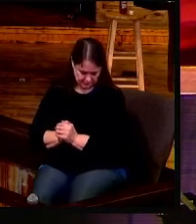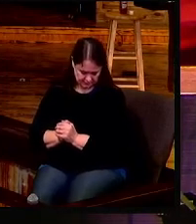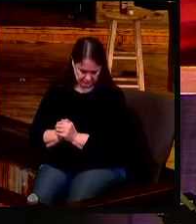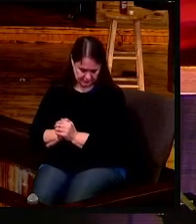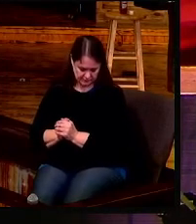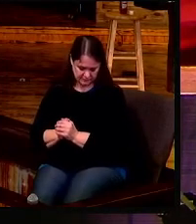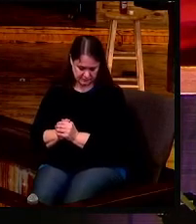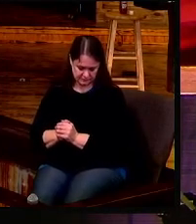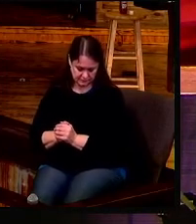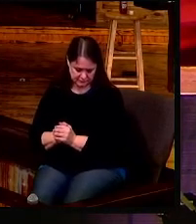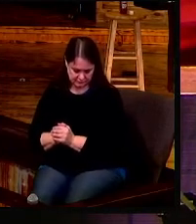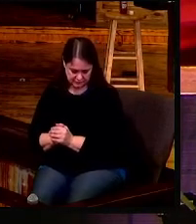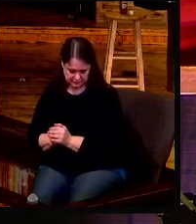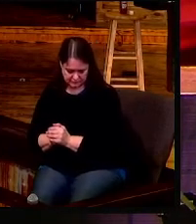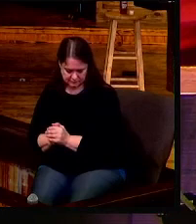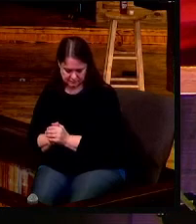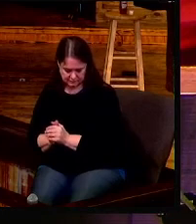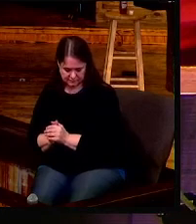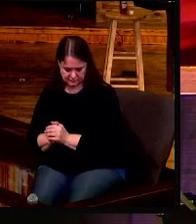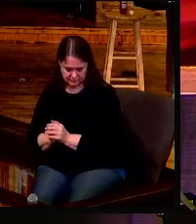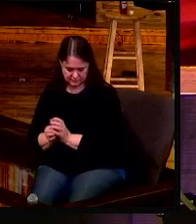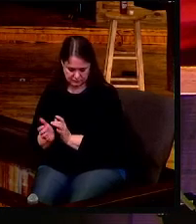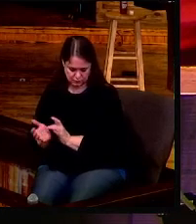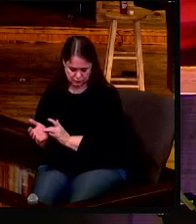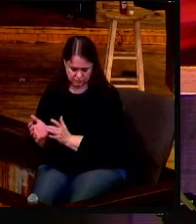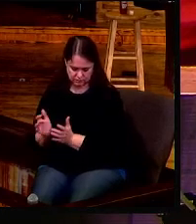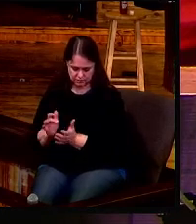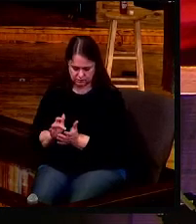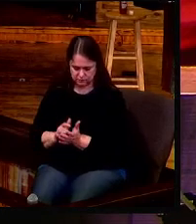to remove his cup from him.